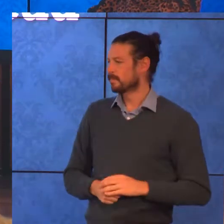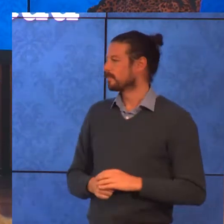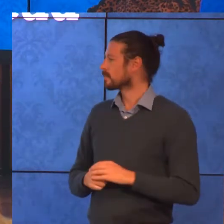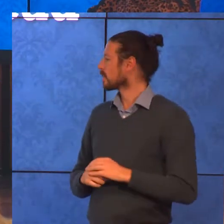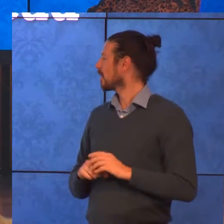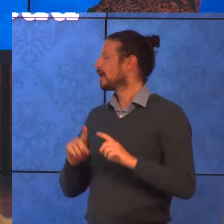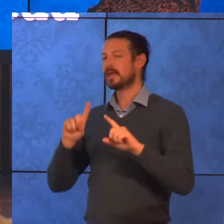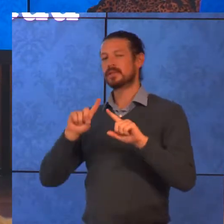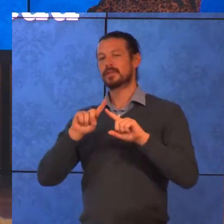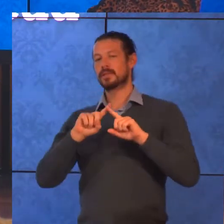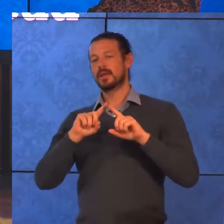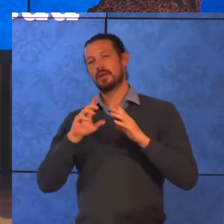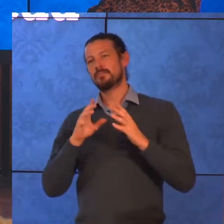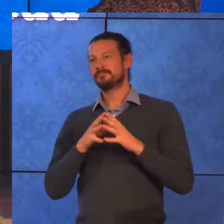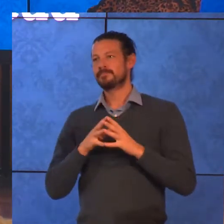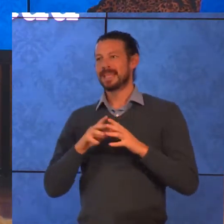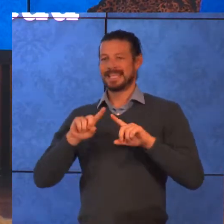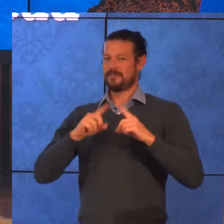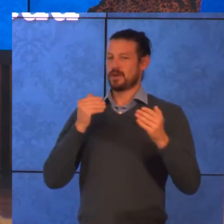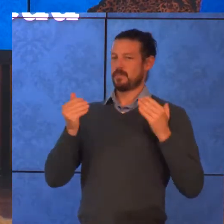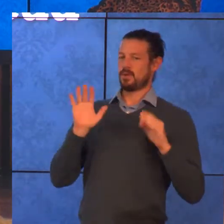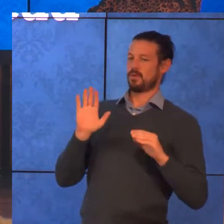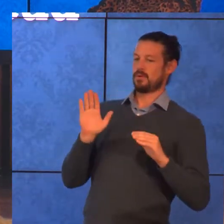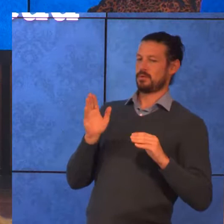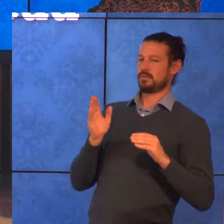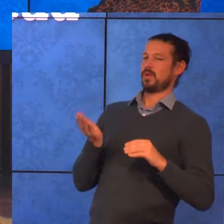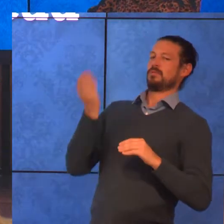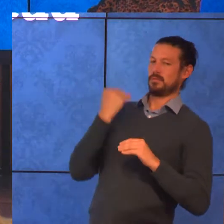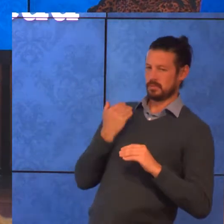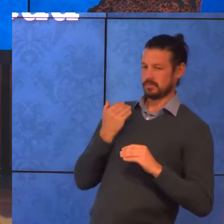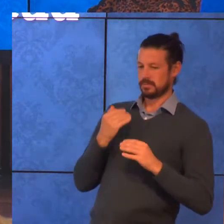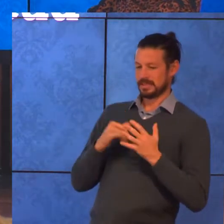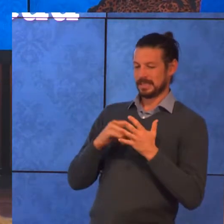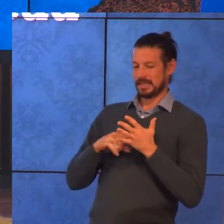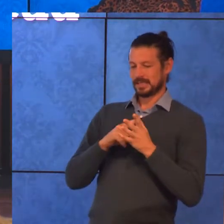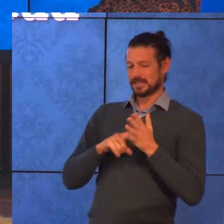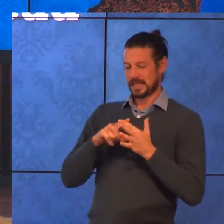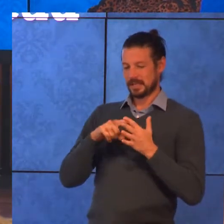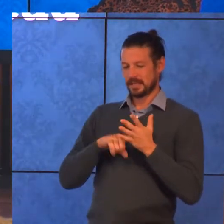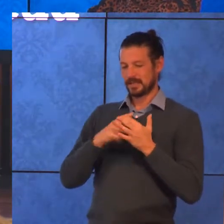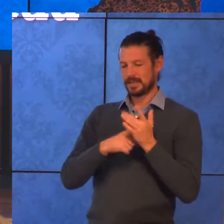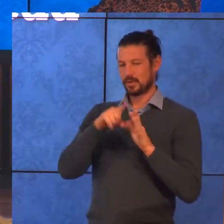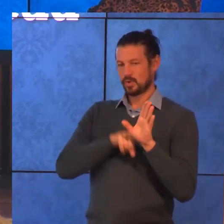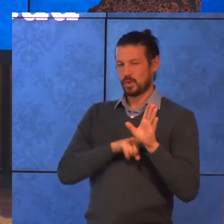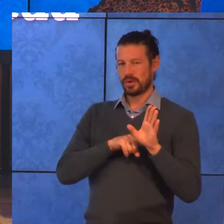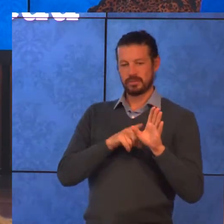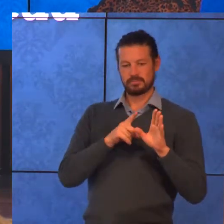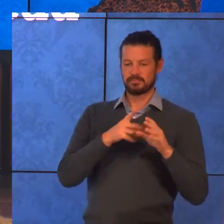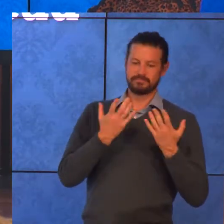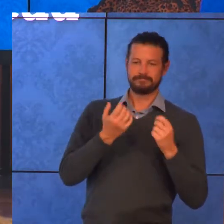differ often quite a lot from what was in place in a given state or territory before the changeover